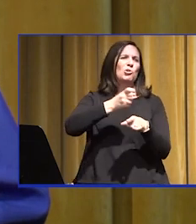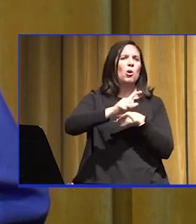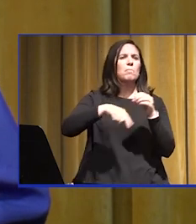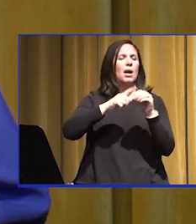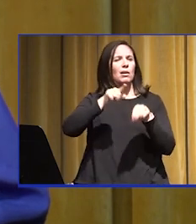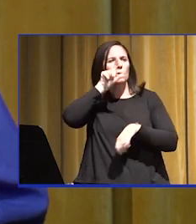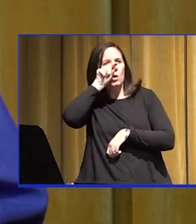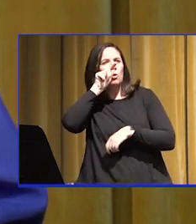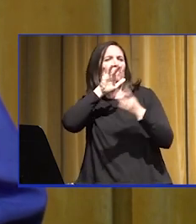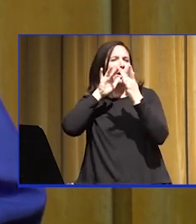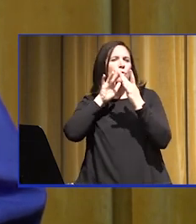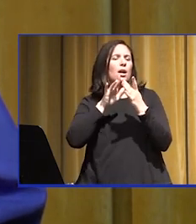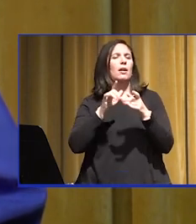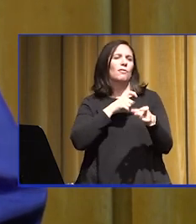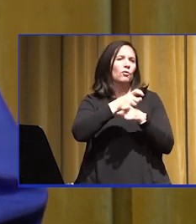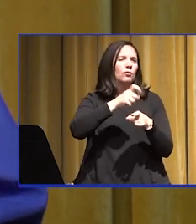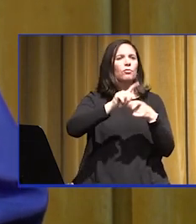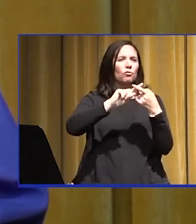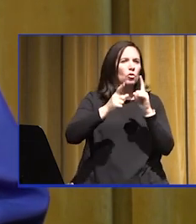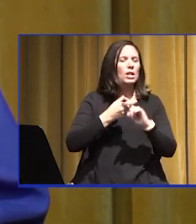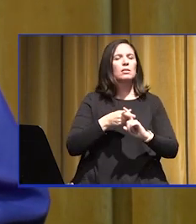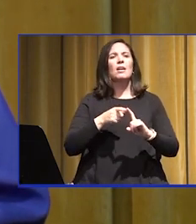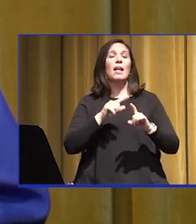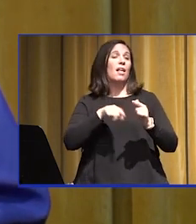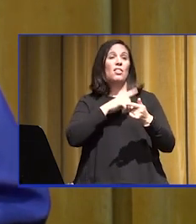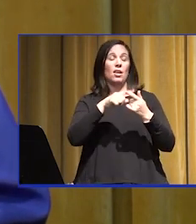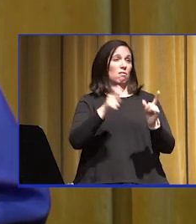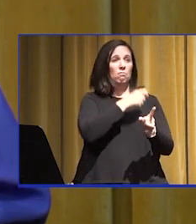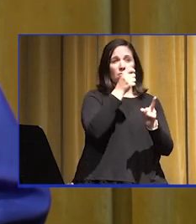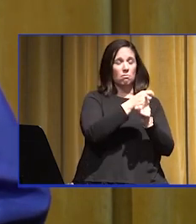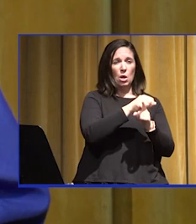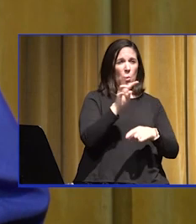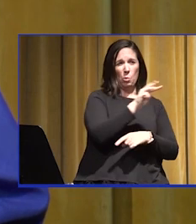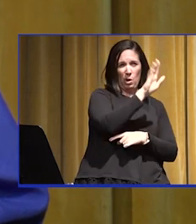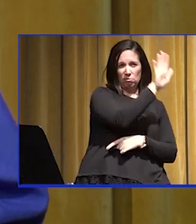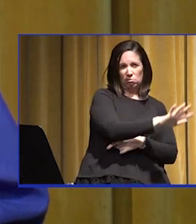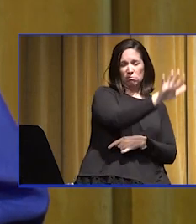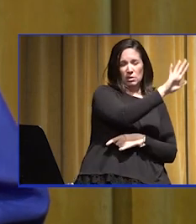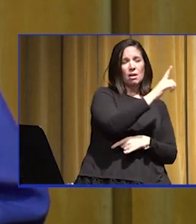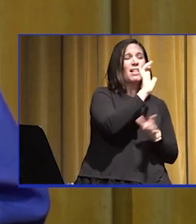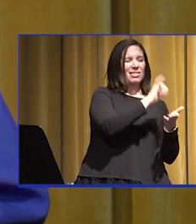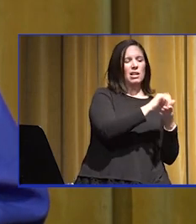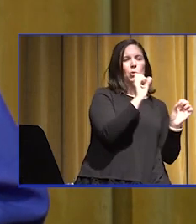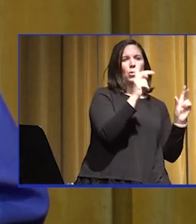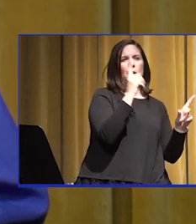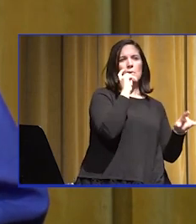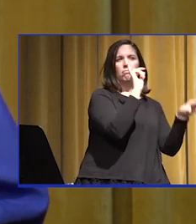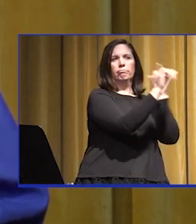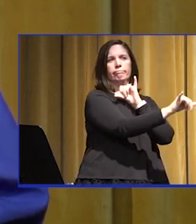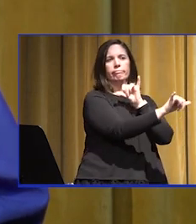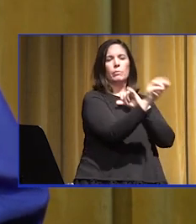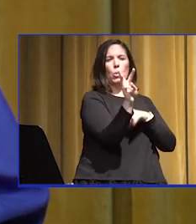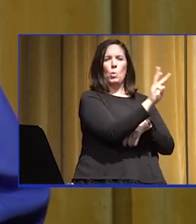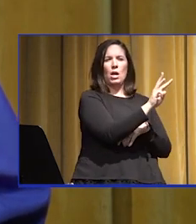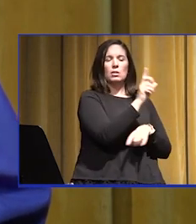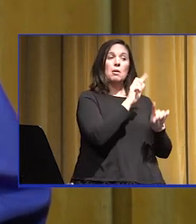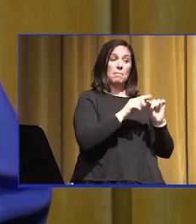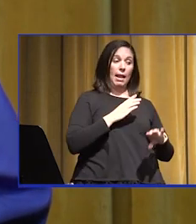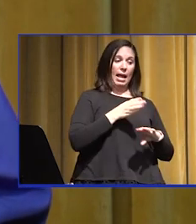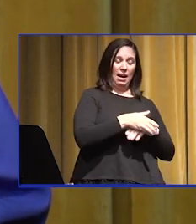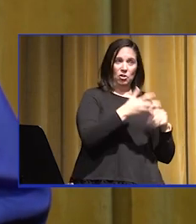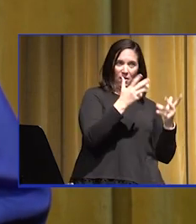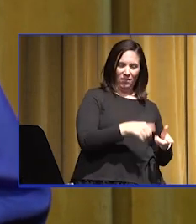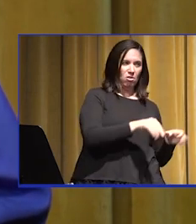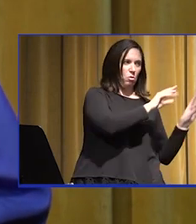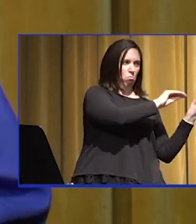Twitter and with our friends. And then it reached the West Coast, and it was okay because we could contain it. And after